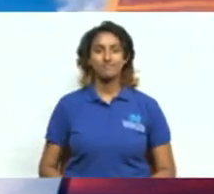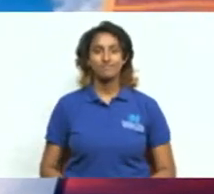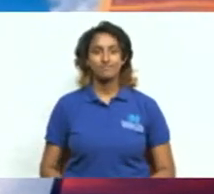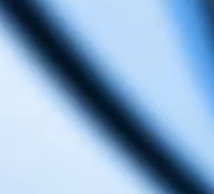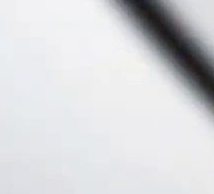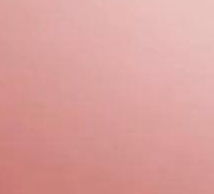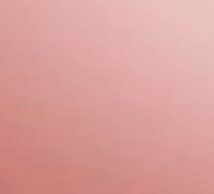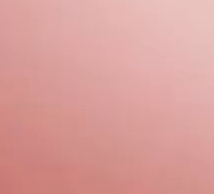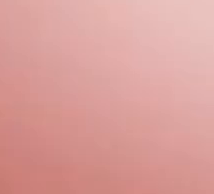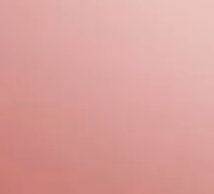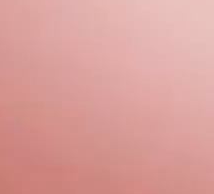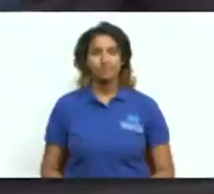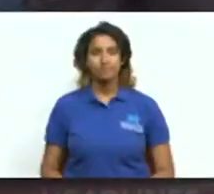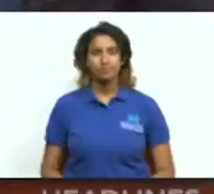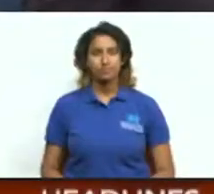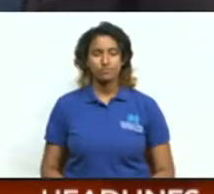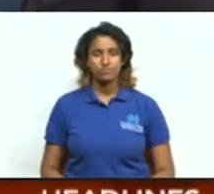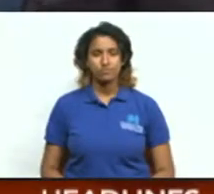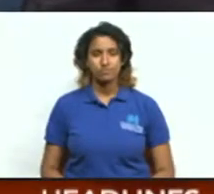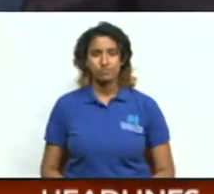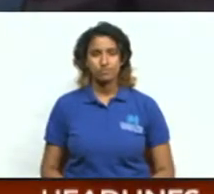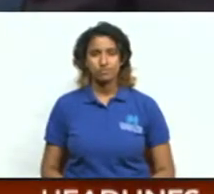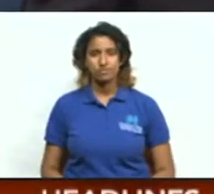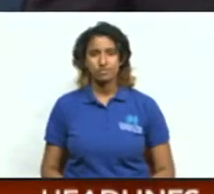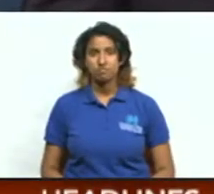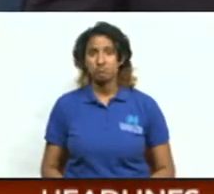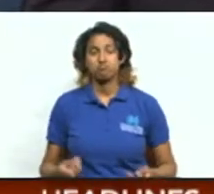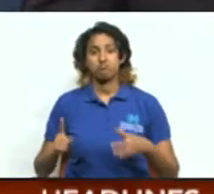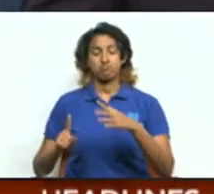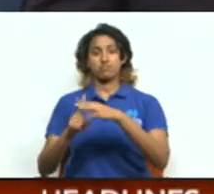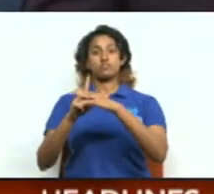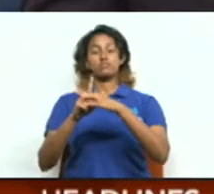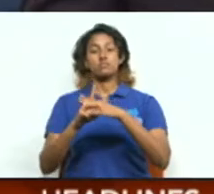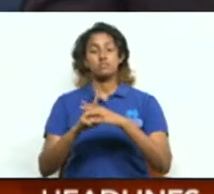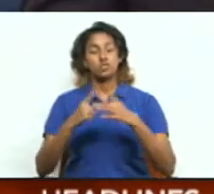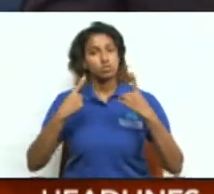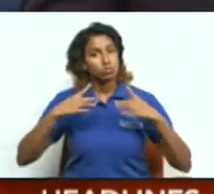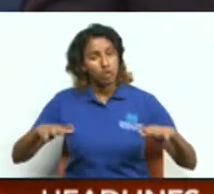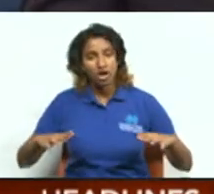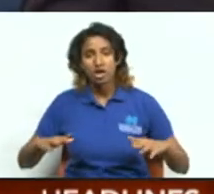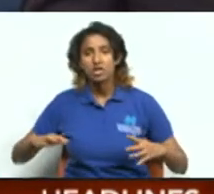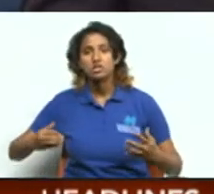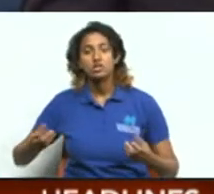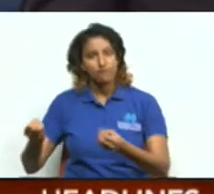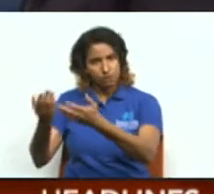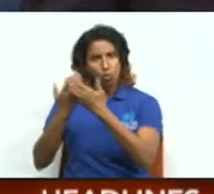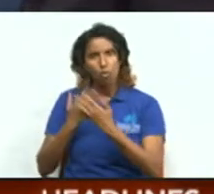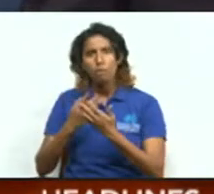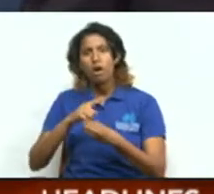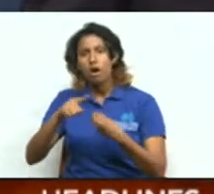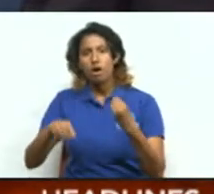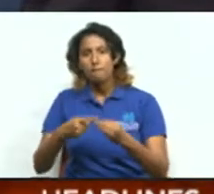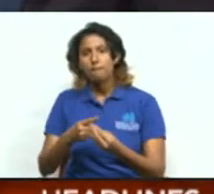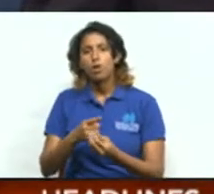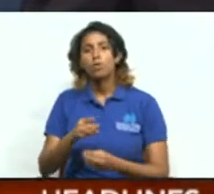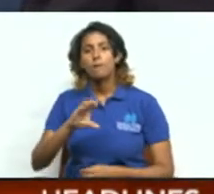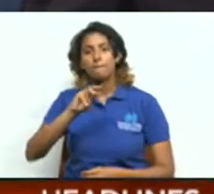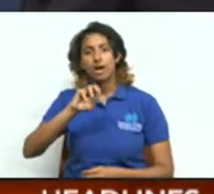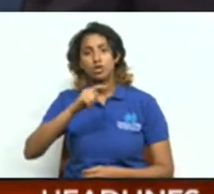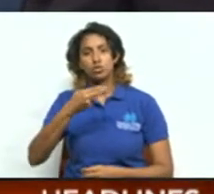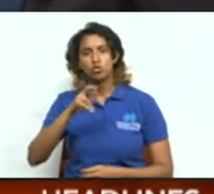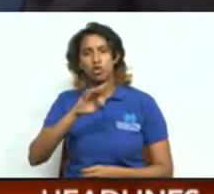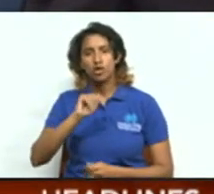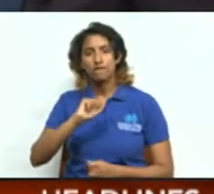forecast. In an unexpected turn, there are new developments in the Mathura case. Less than 24 hours after